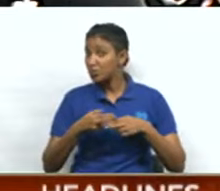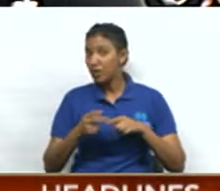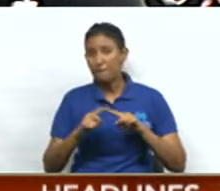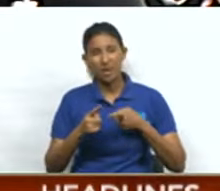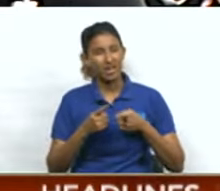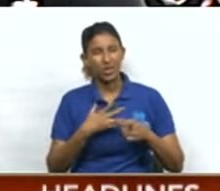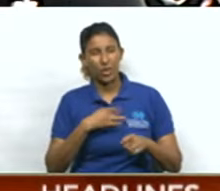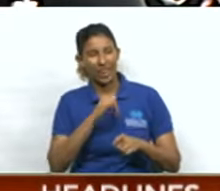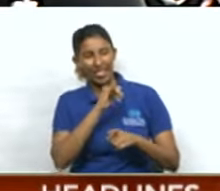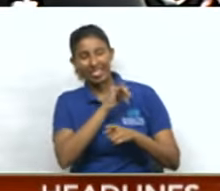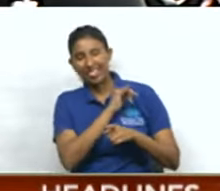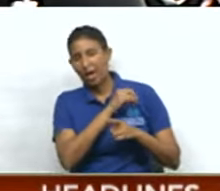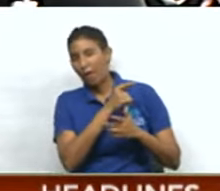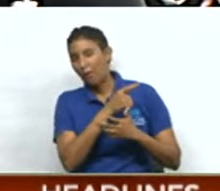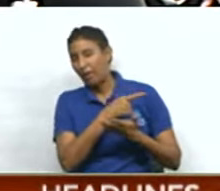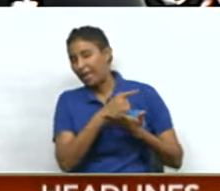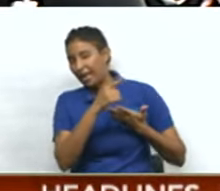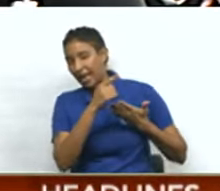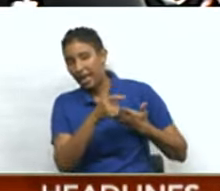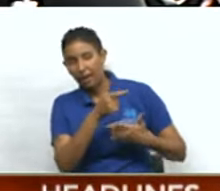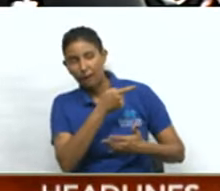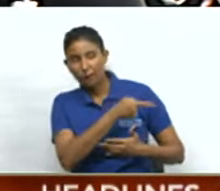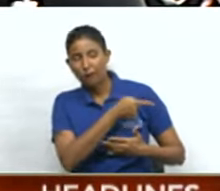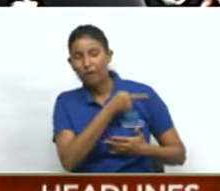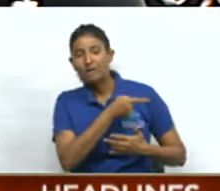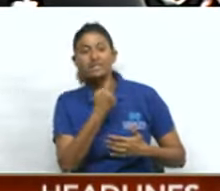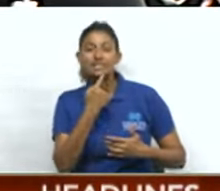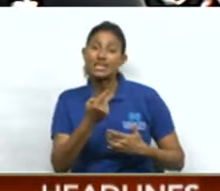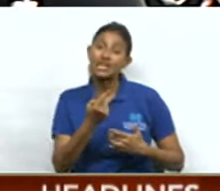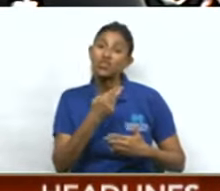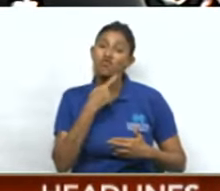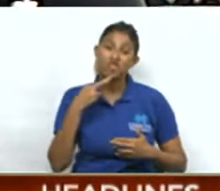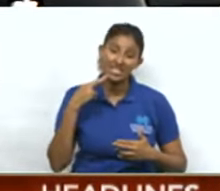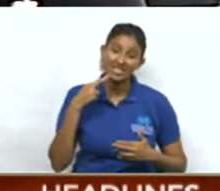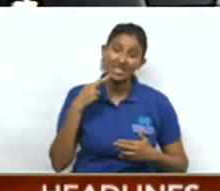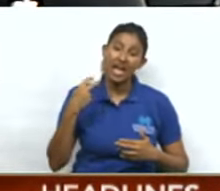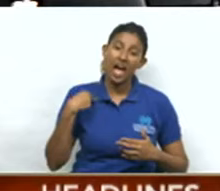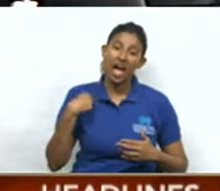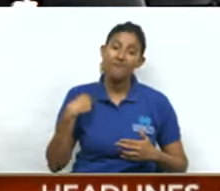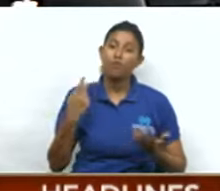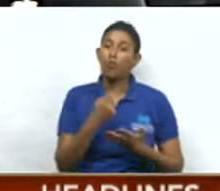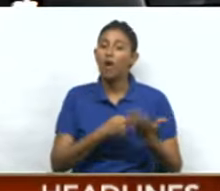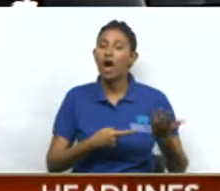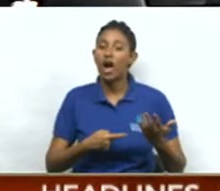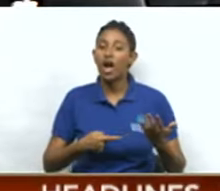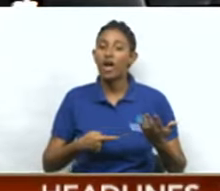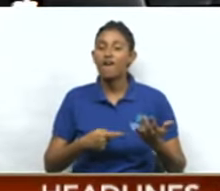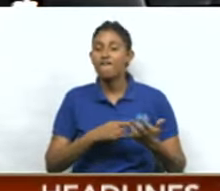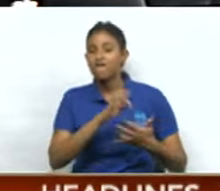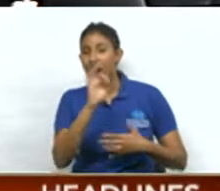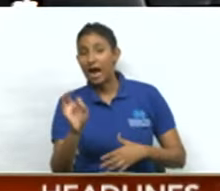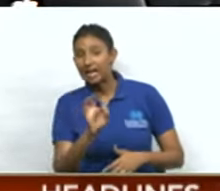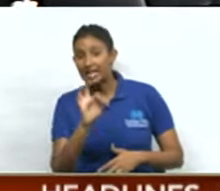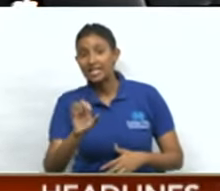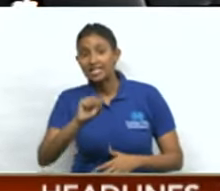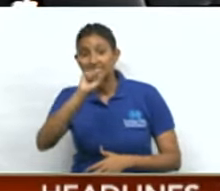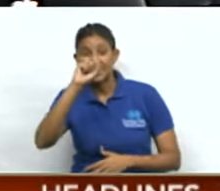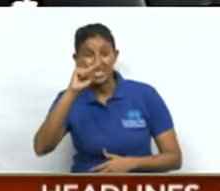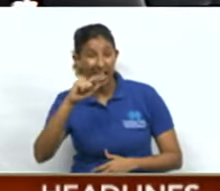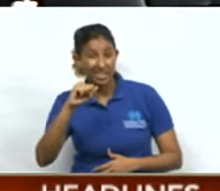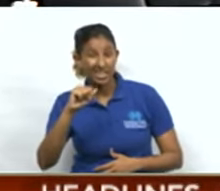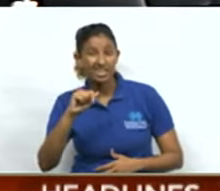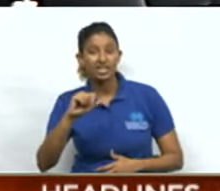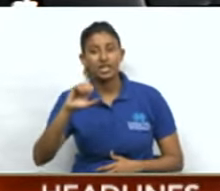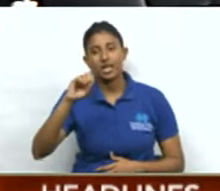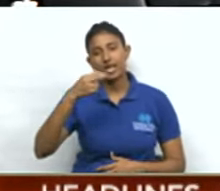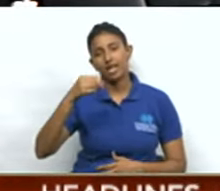unwelcome visitor this weekend. Well, the potential is there for hail, wow. Specifically Friday into Saturday, and the highest chances